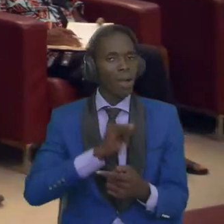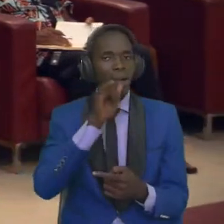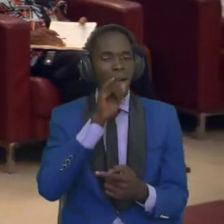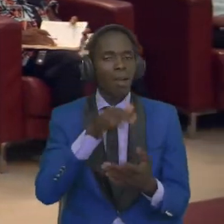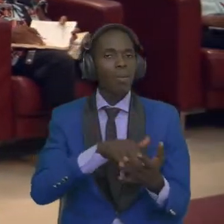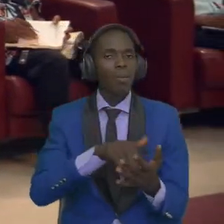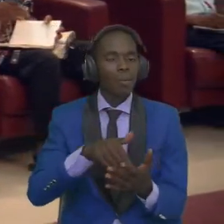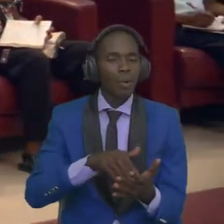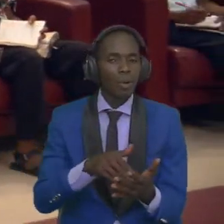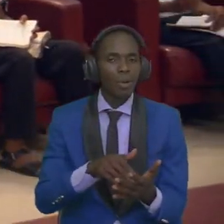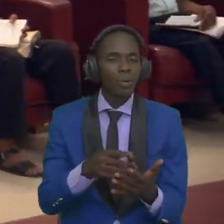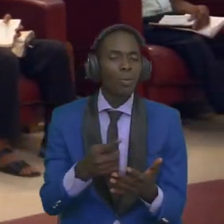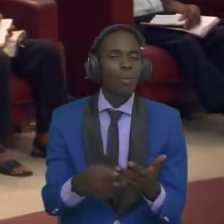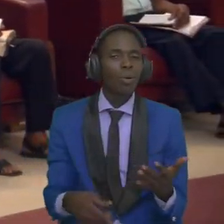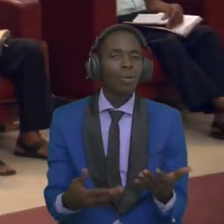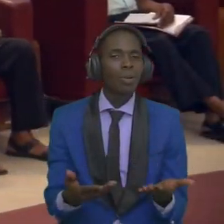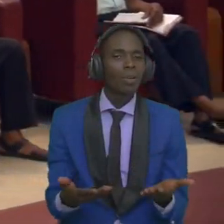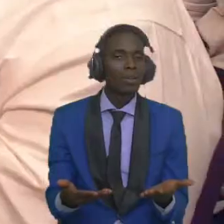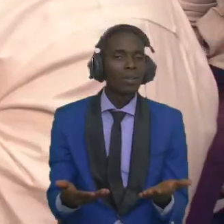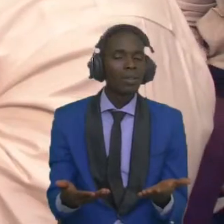am weak,